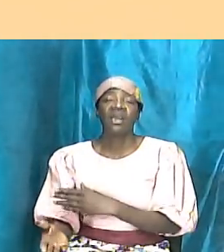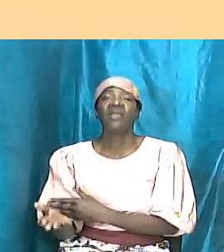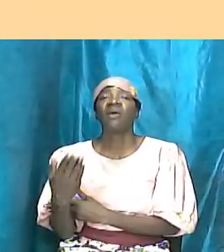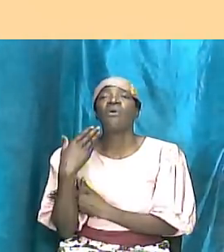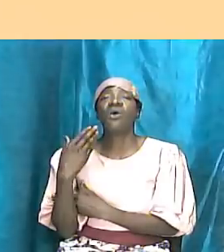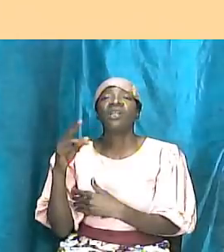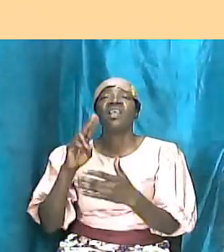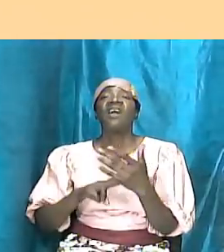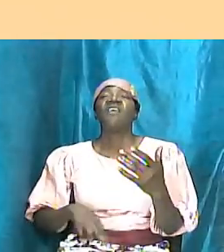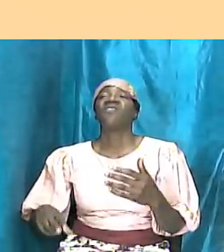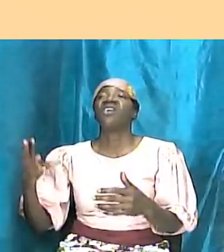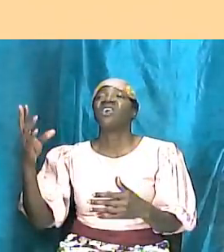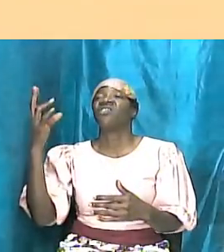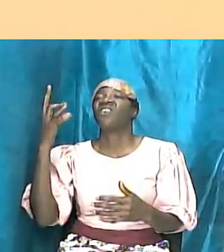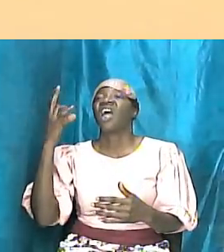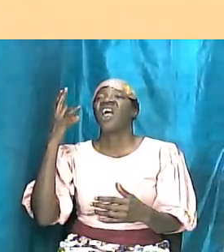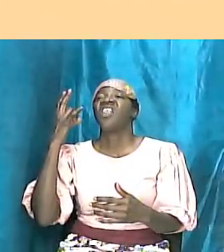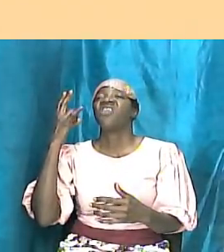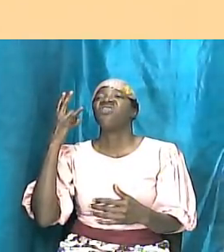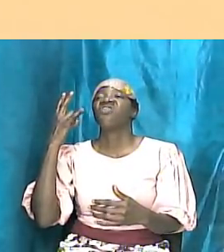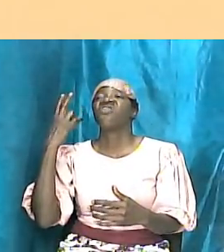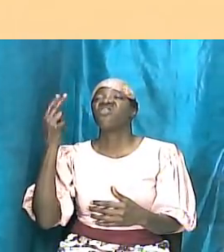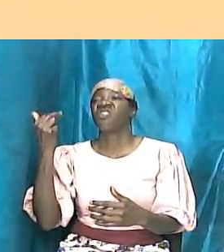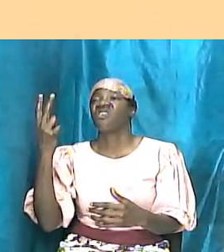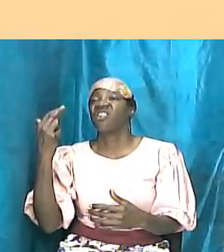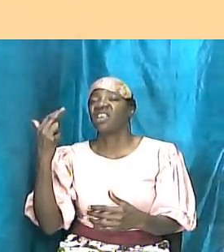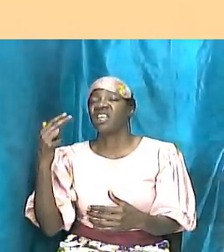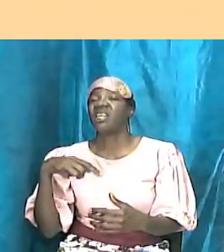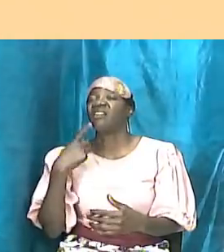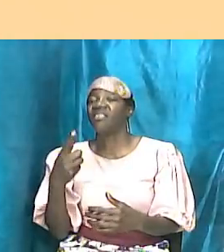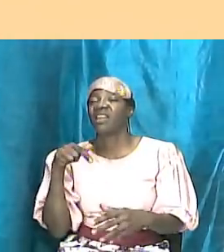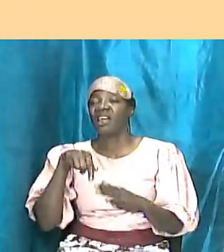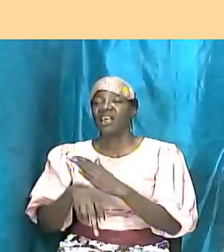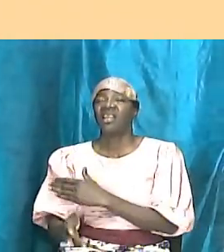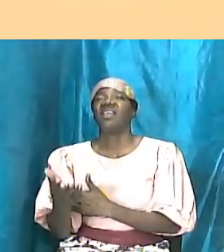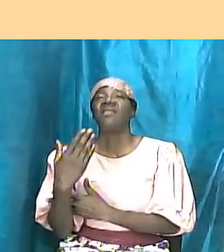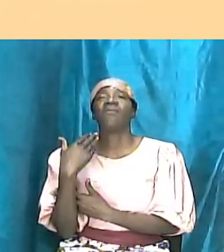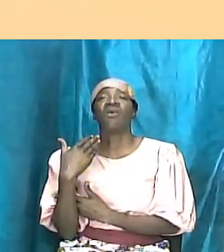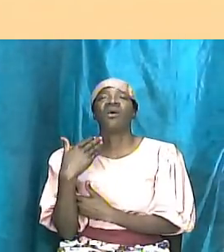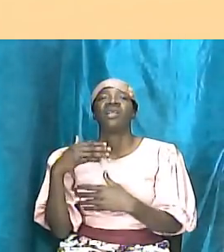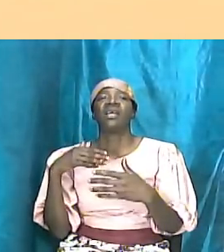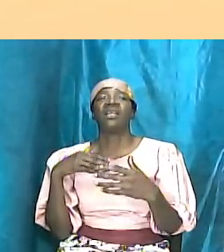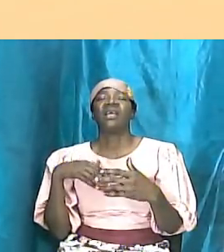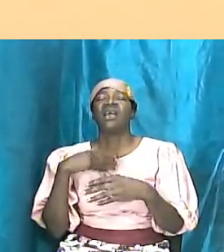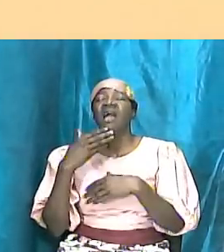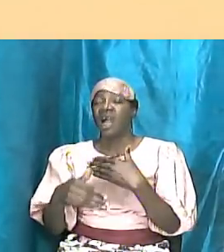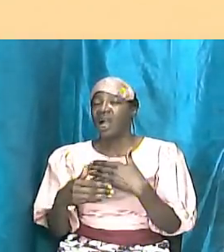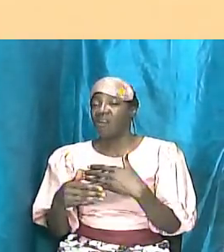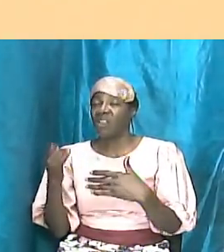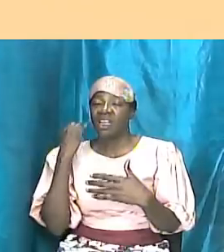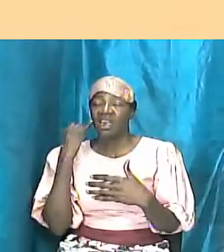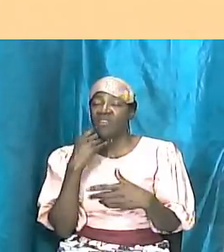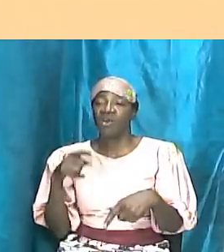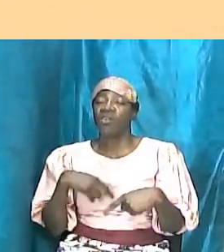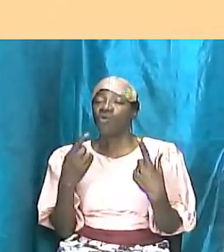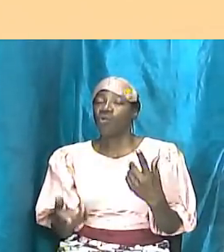us that in the morning, this is now after Israel went through, in the